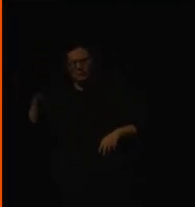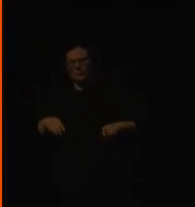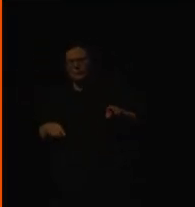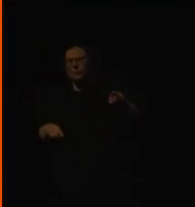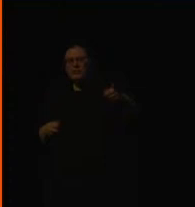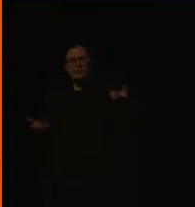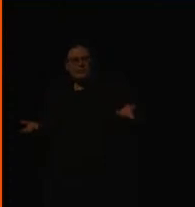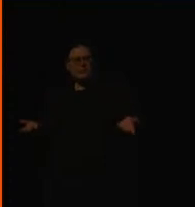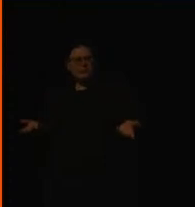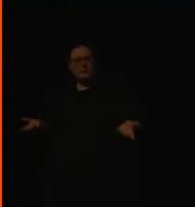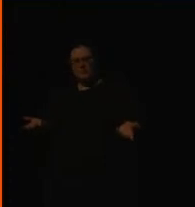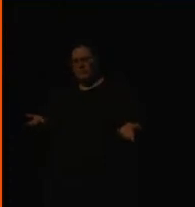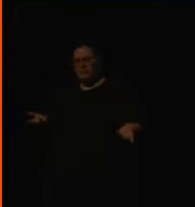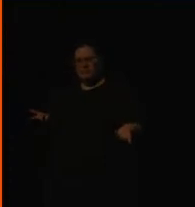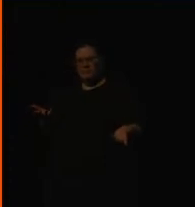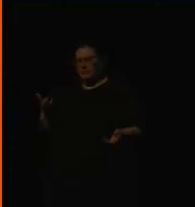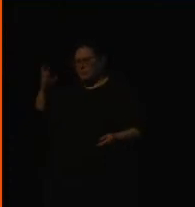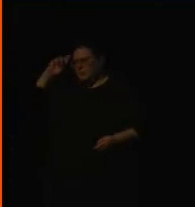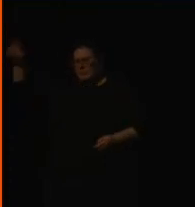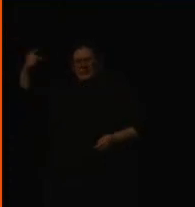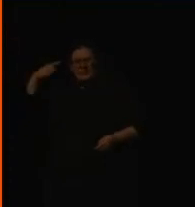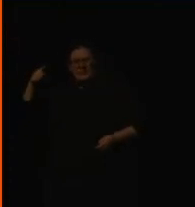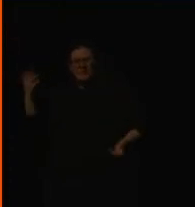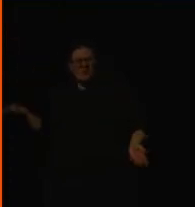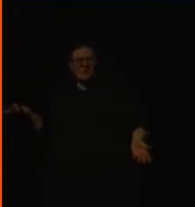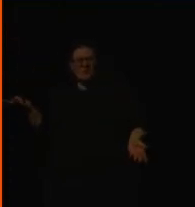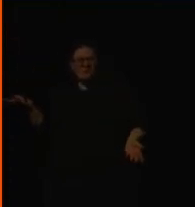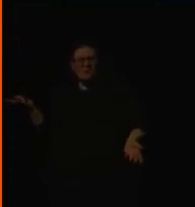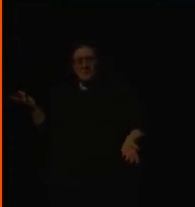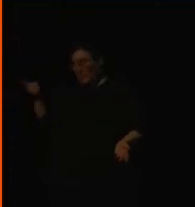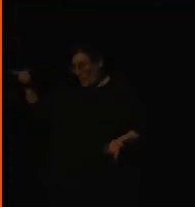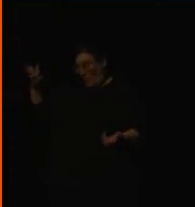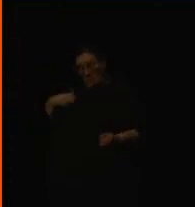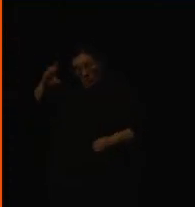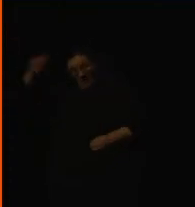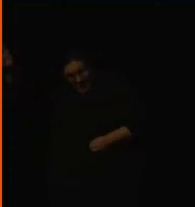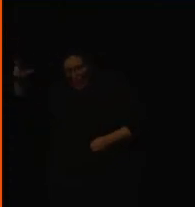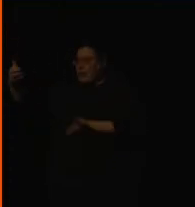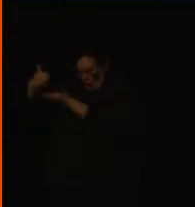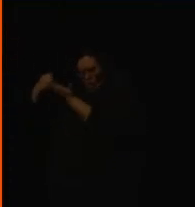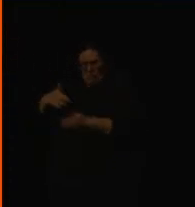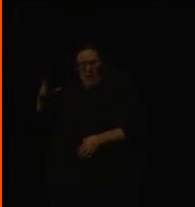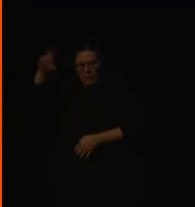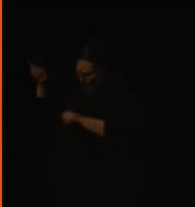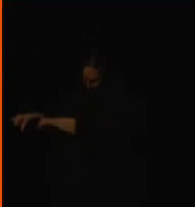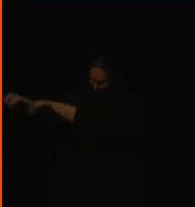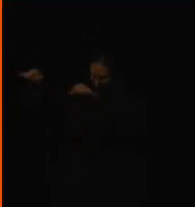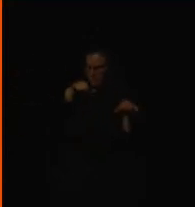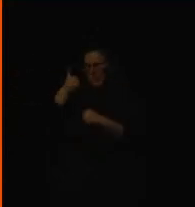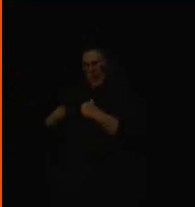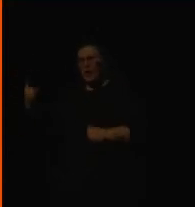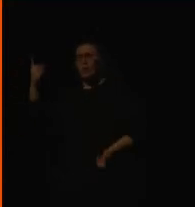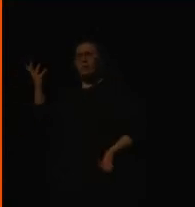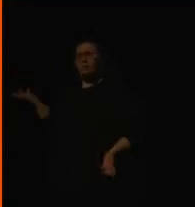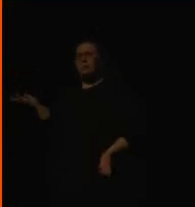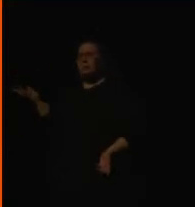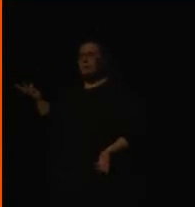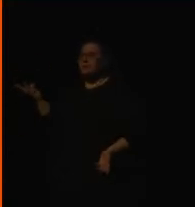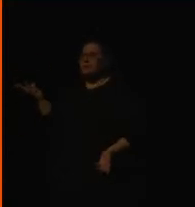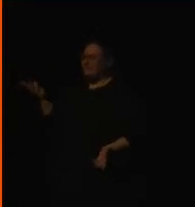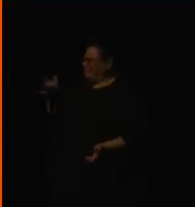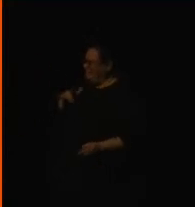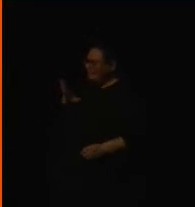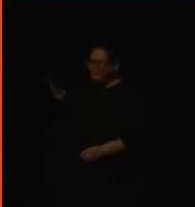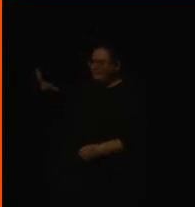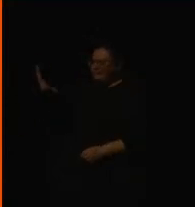said, why on earth would I do that? If he wants my respect, he can earn it like anybody else. But that was